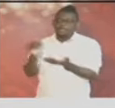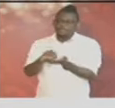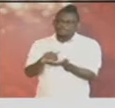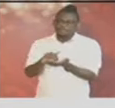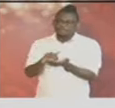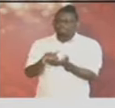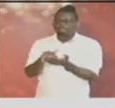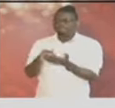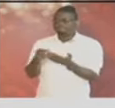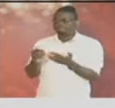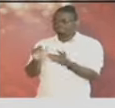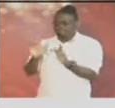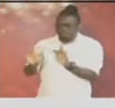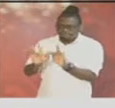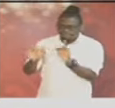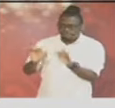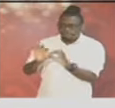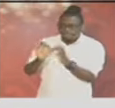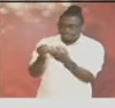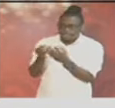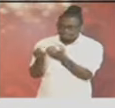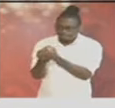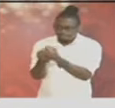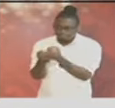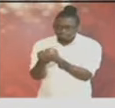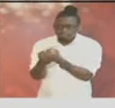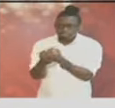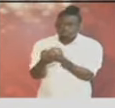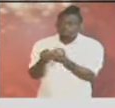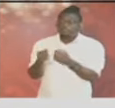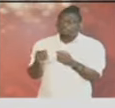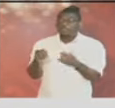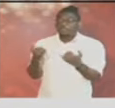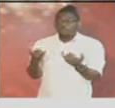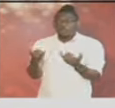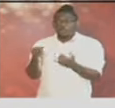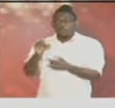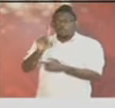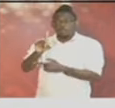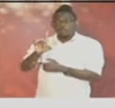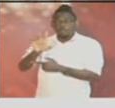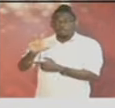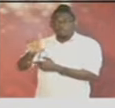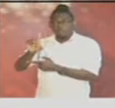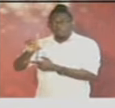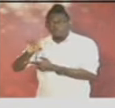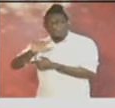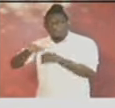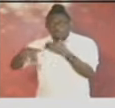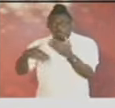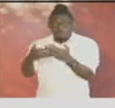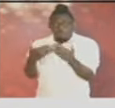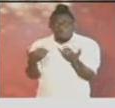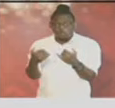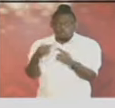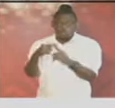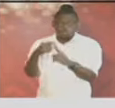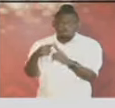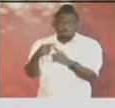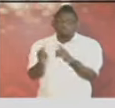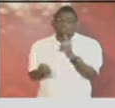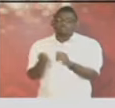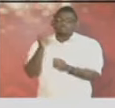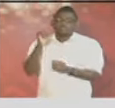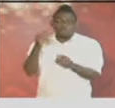of the bereaved families. We currently have 151 total active positive cases, and those